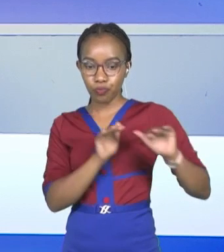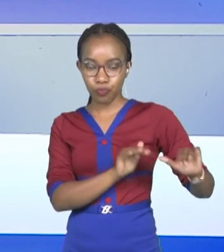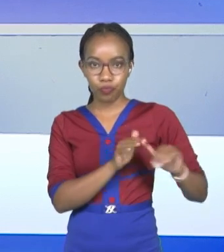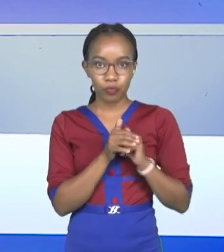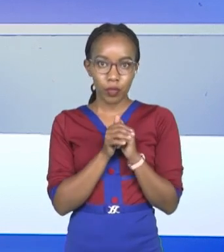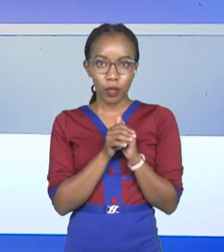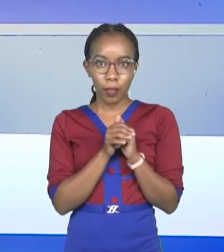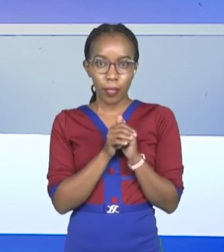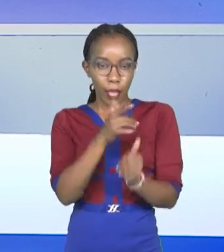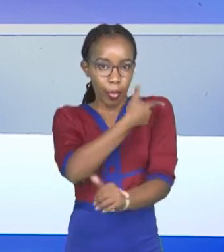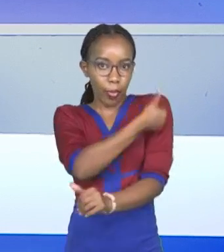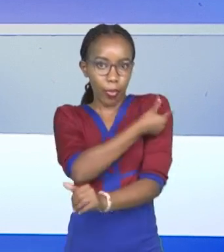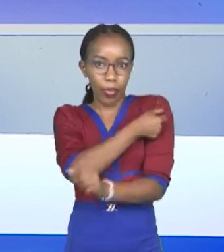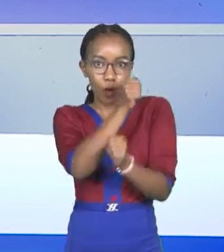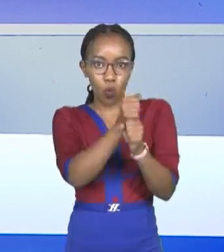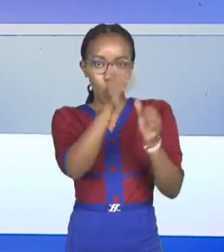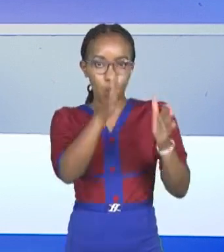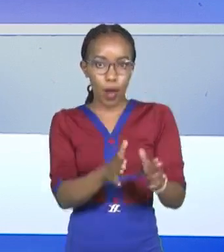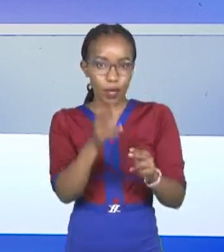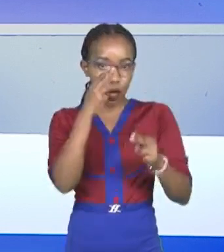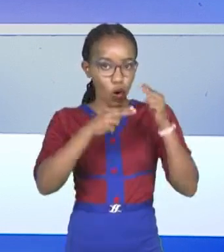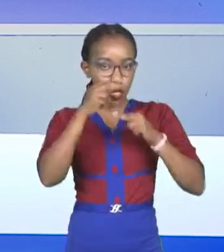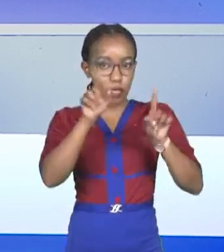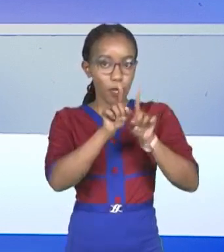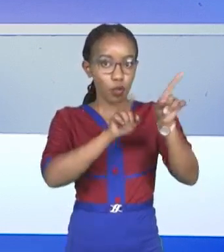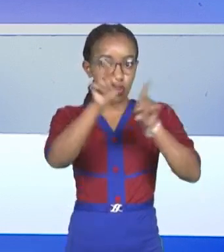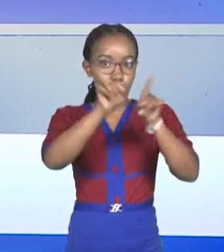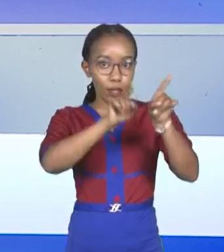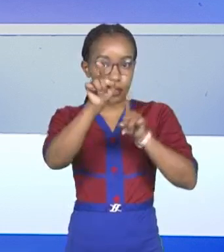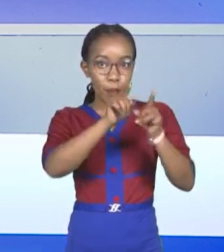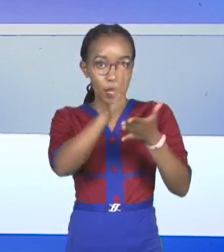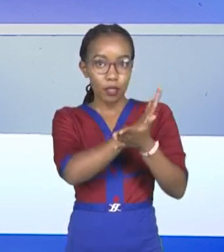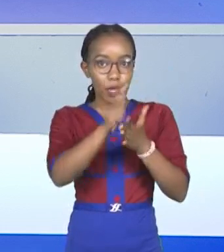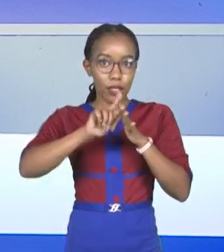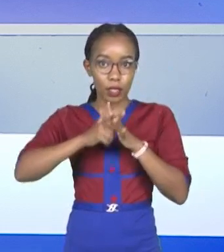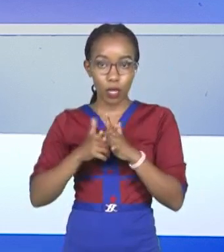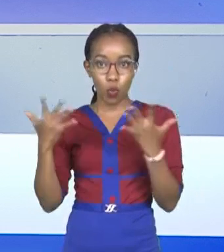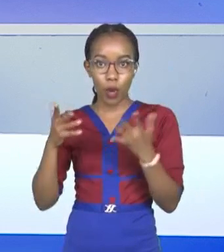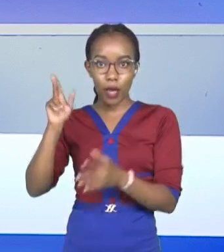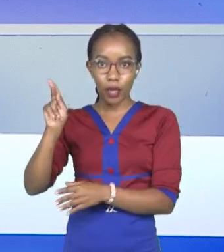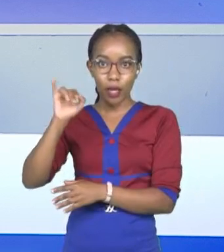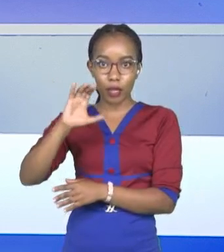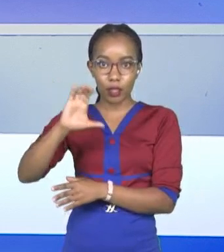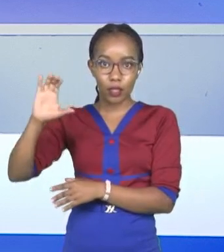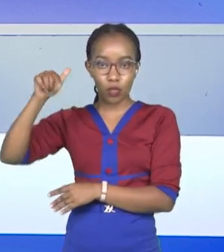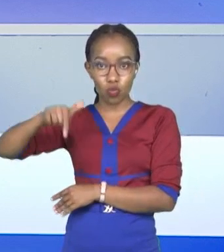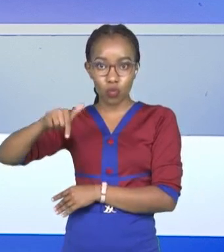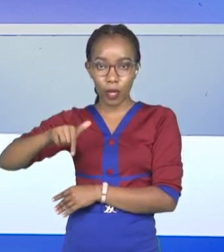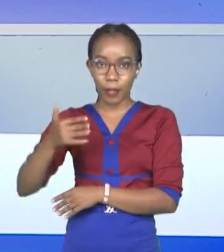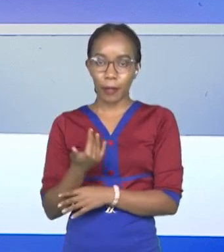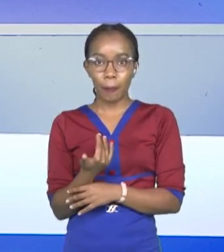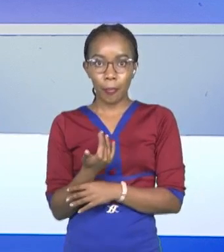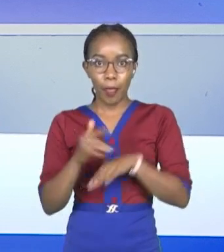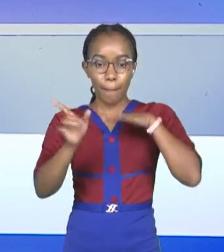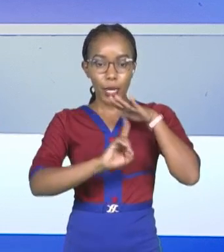An exercise to vaccinate workers in the tourism and hospitality sector kicked off today at the KENYATTA International Conference Center KICC.